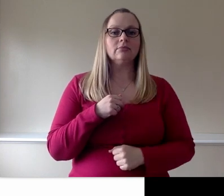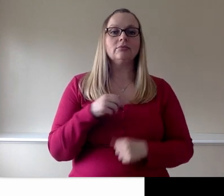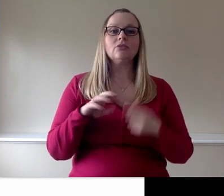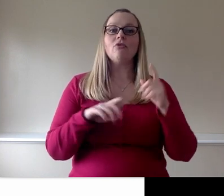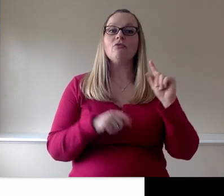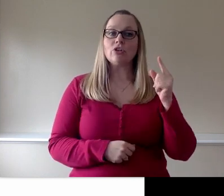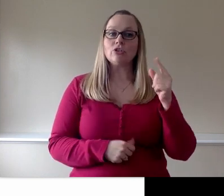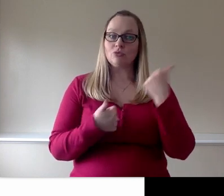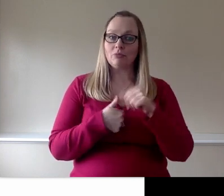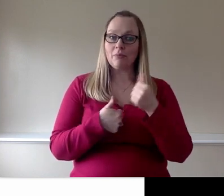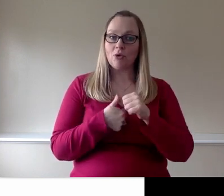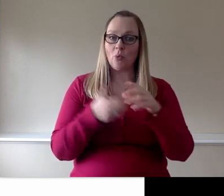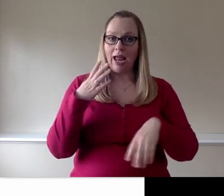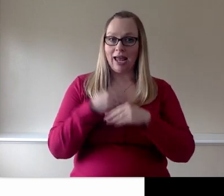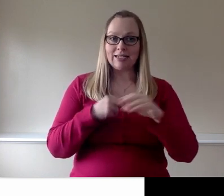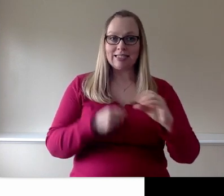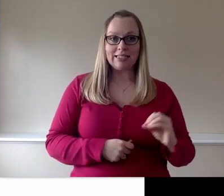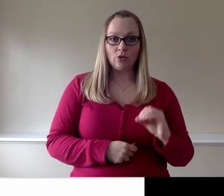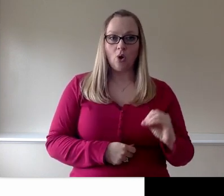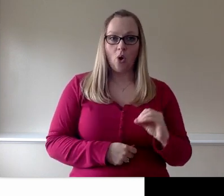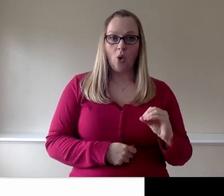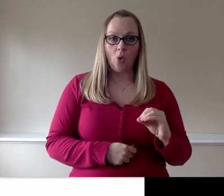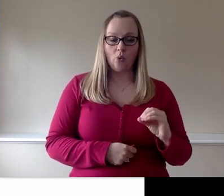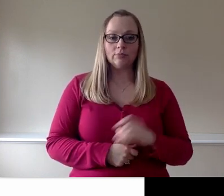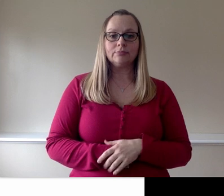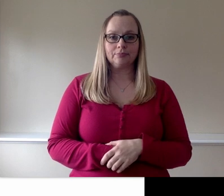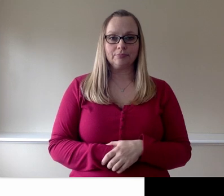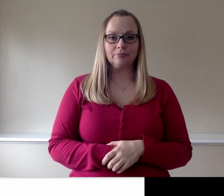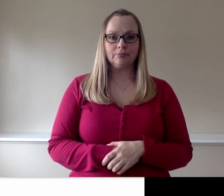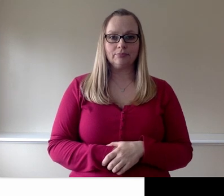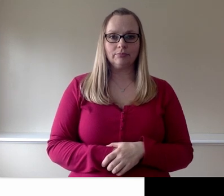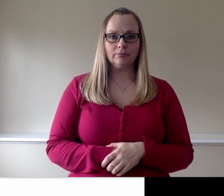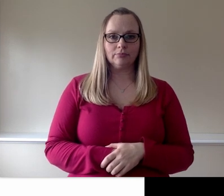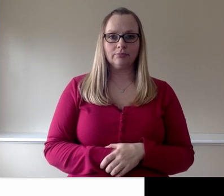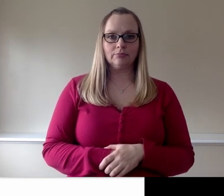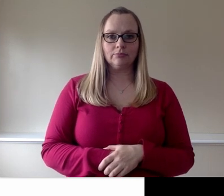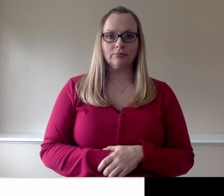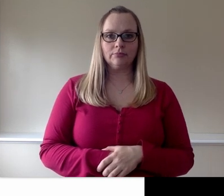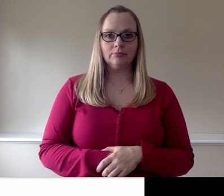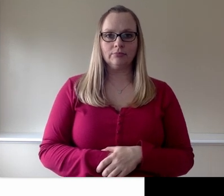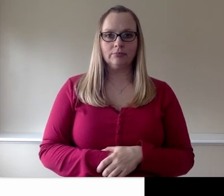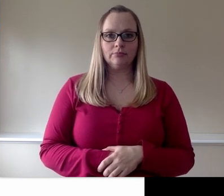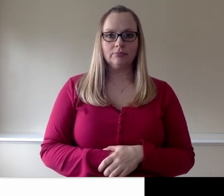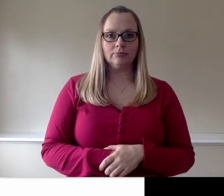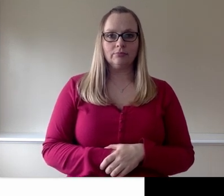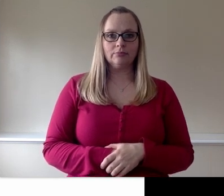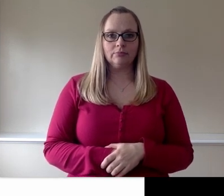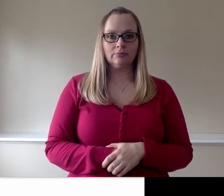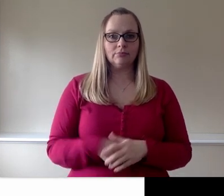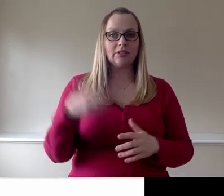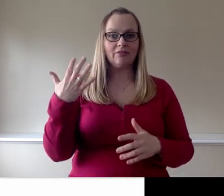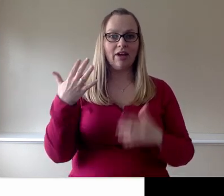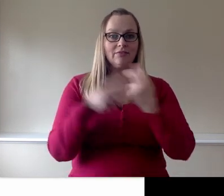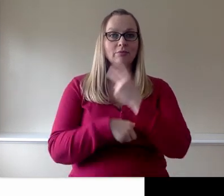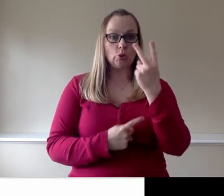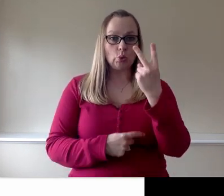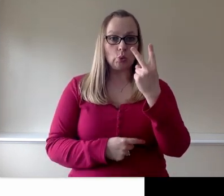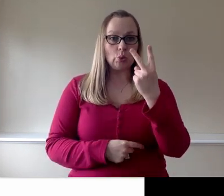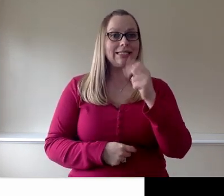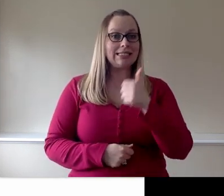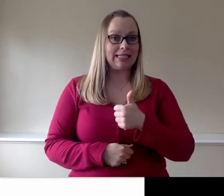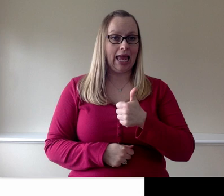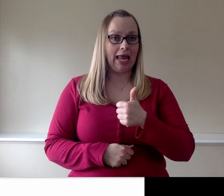do that, remember we're going to put a 0 down here to hold the space in the one space in our next answer line. 5 times 2 is 10.